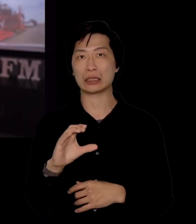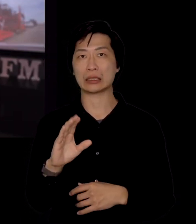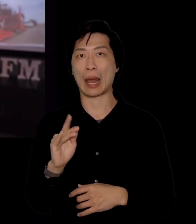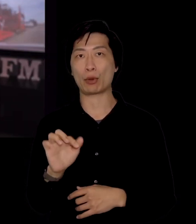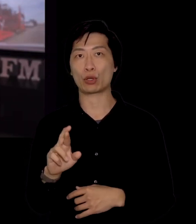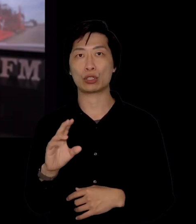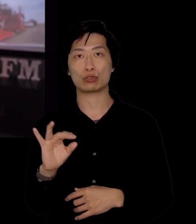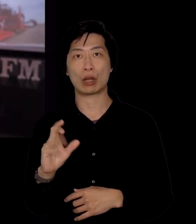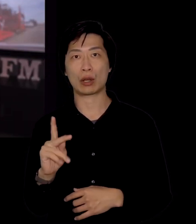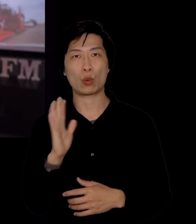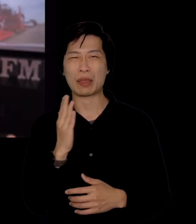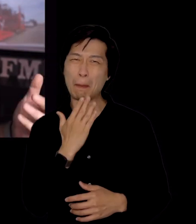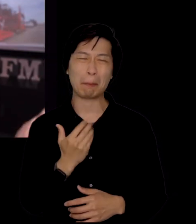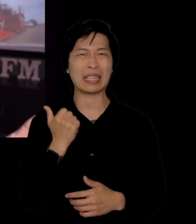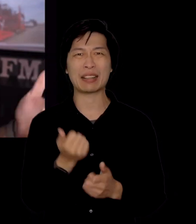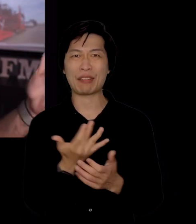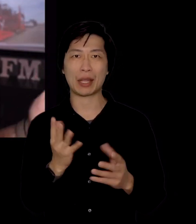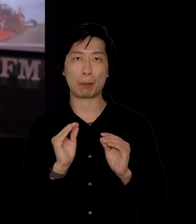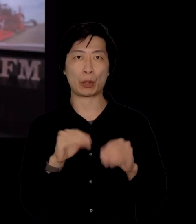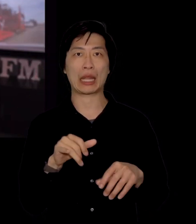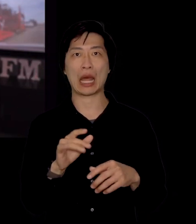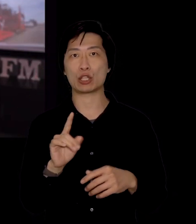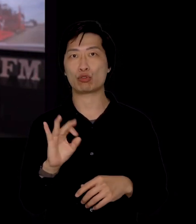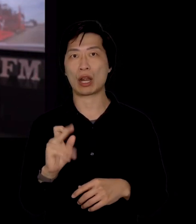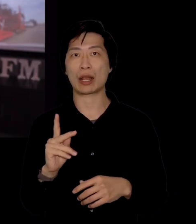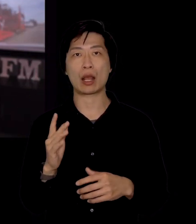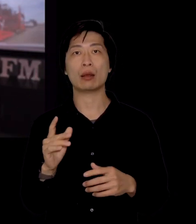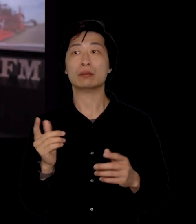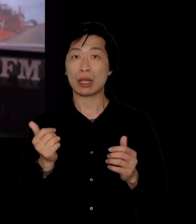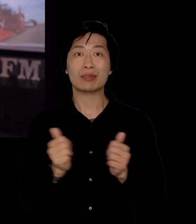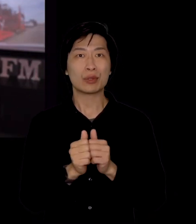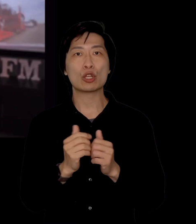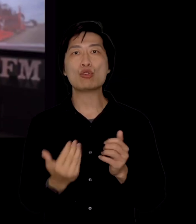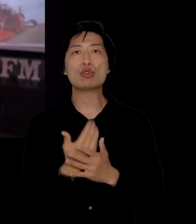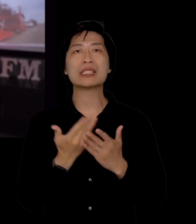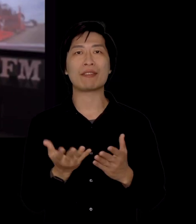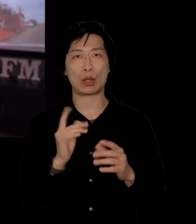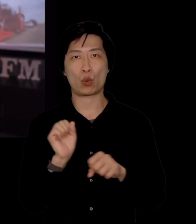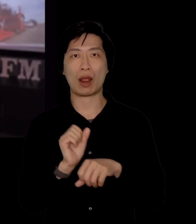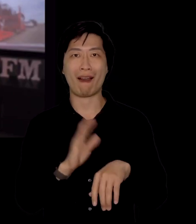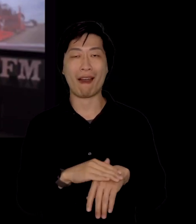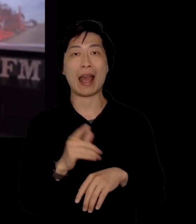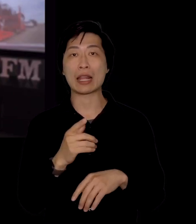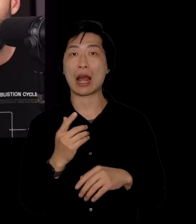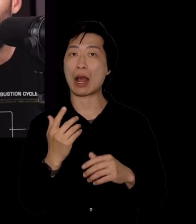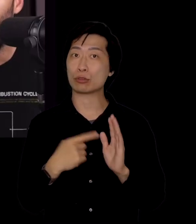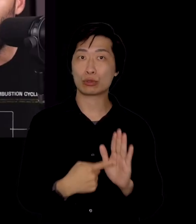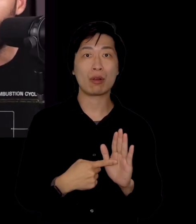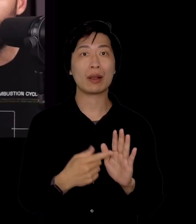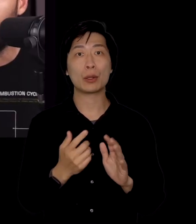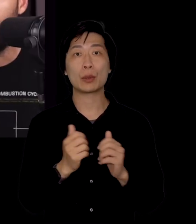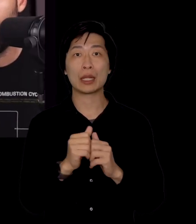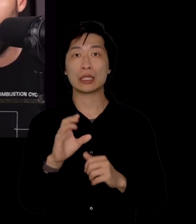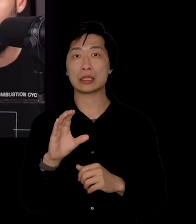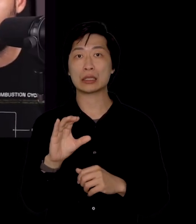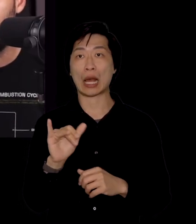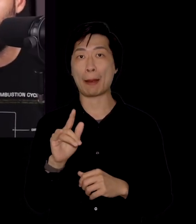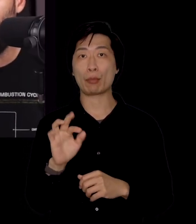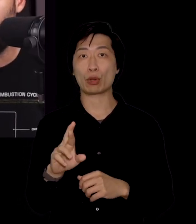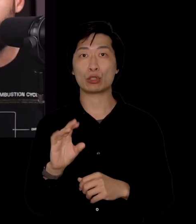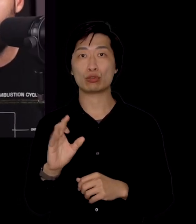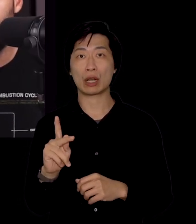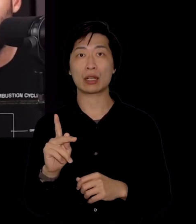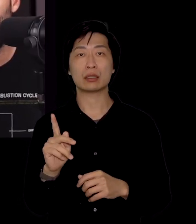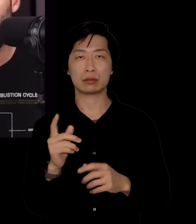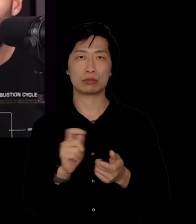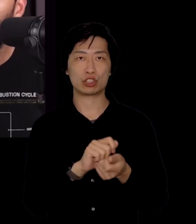with the Cybertruck, it's going to have the best of everything put into that truck, plus all the new stuff that they're working on. And one of the ways to really show this is